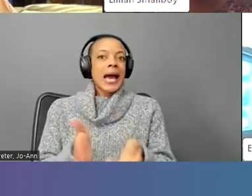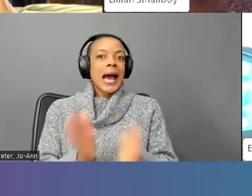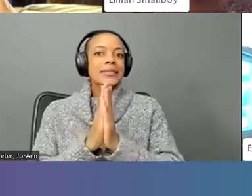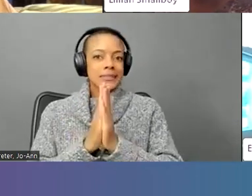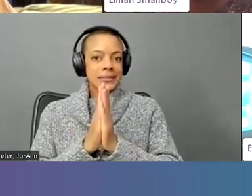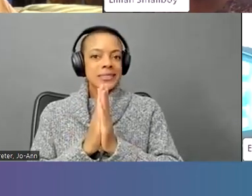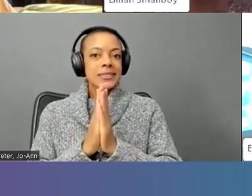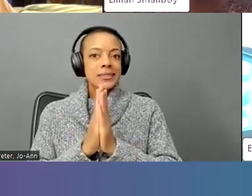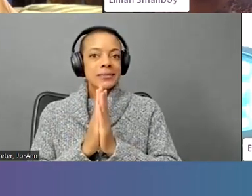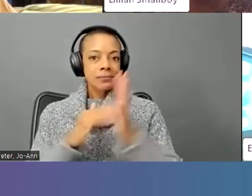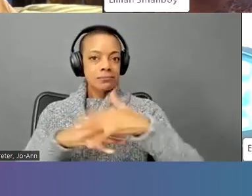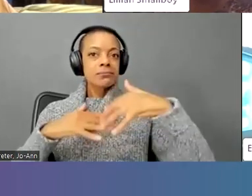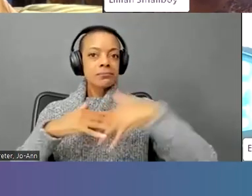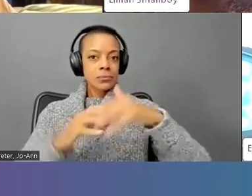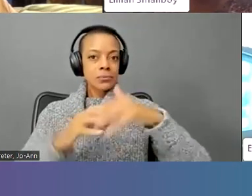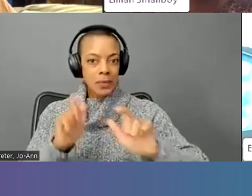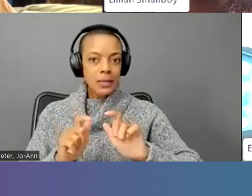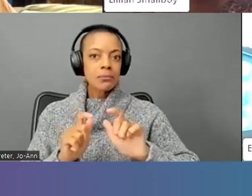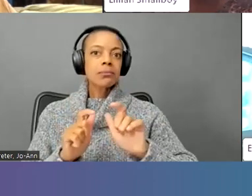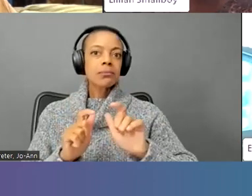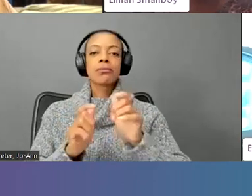Indigenous people for their help,